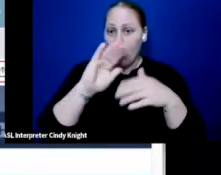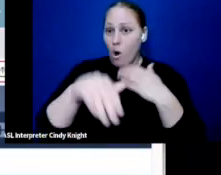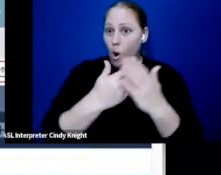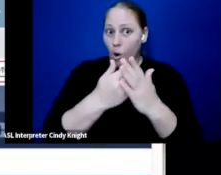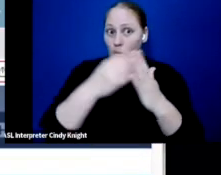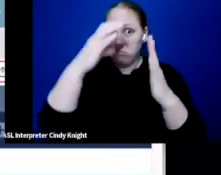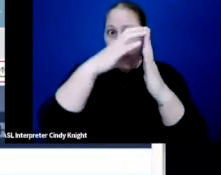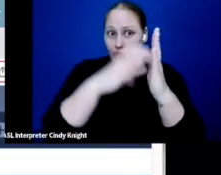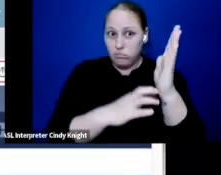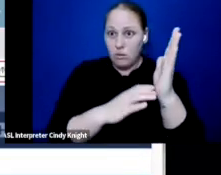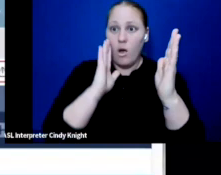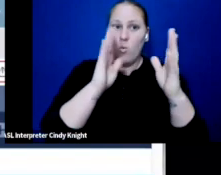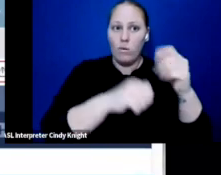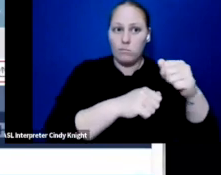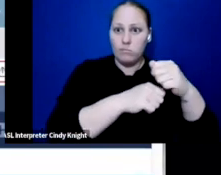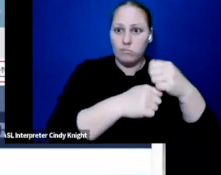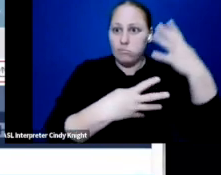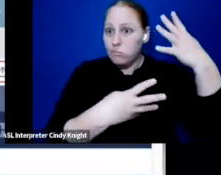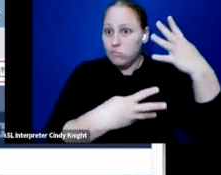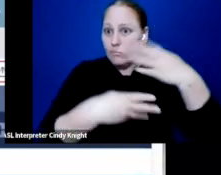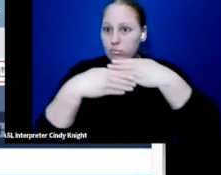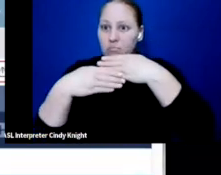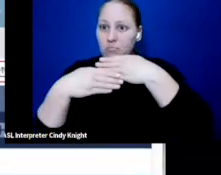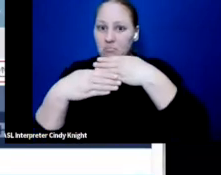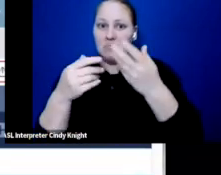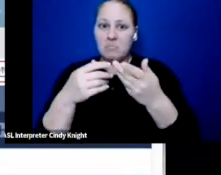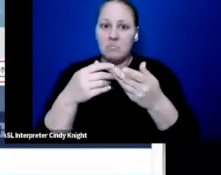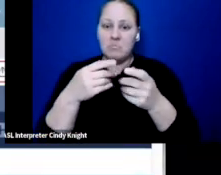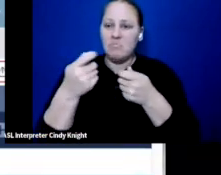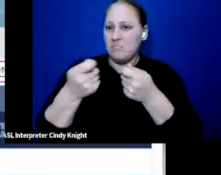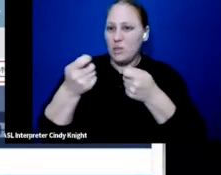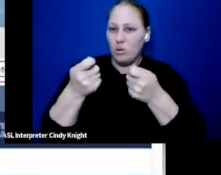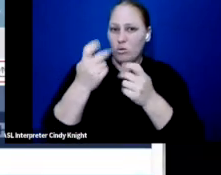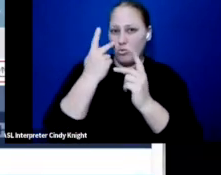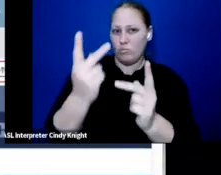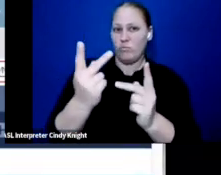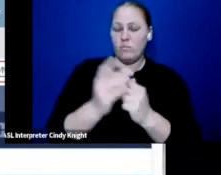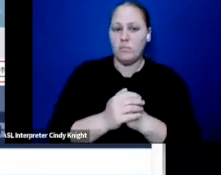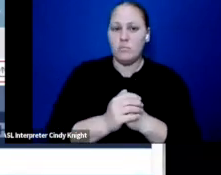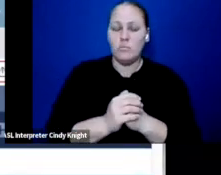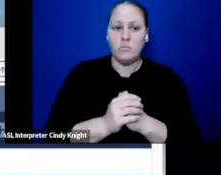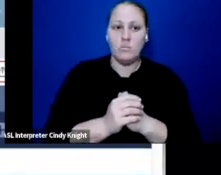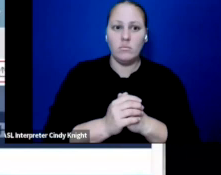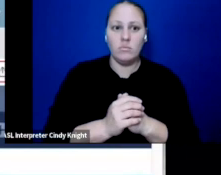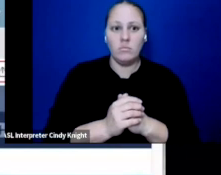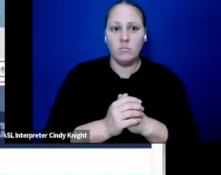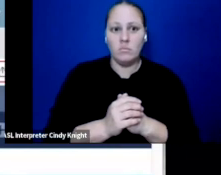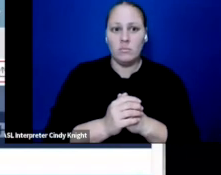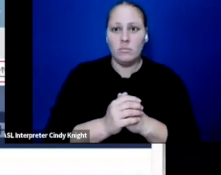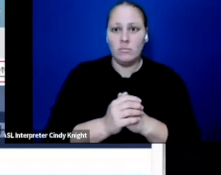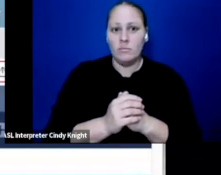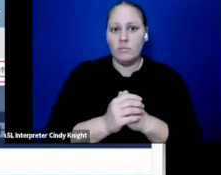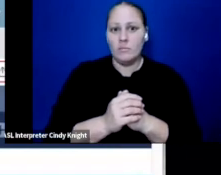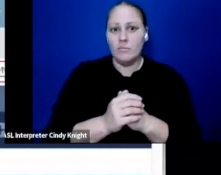expand and collapse just to help the counselor have a little bit of control over their view and save page